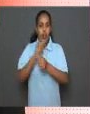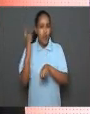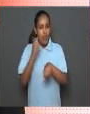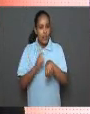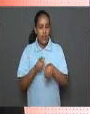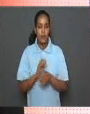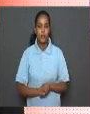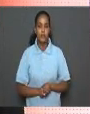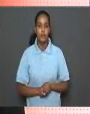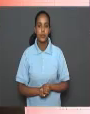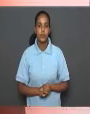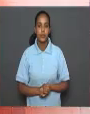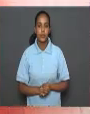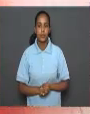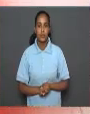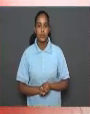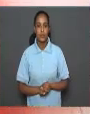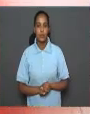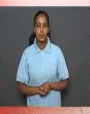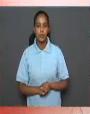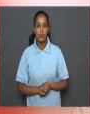over time.